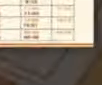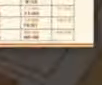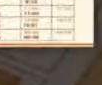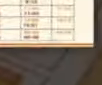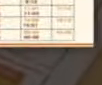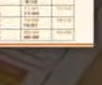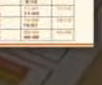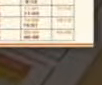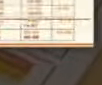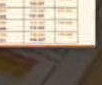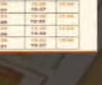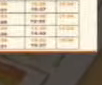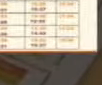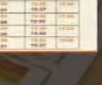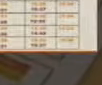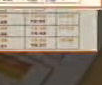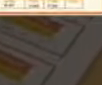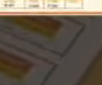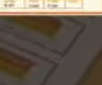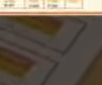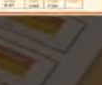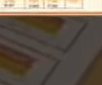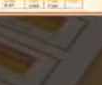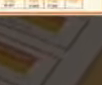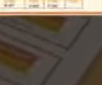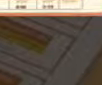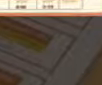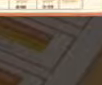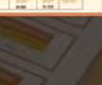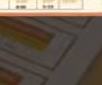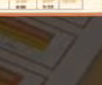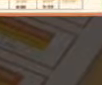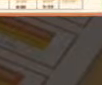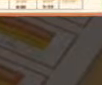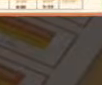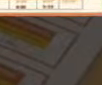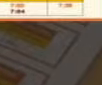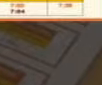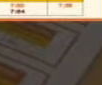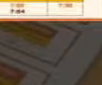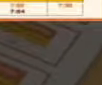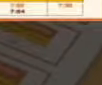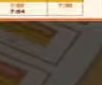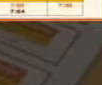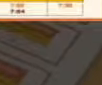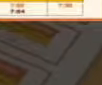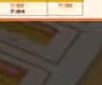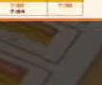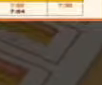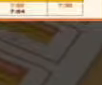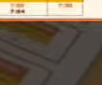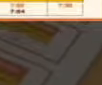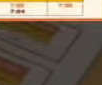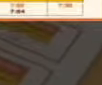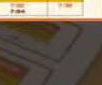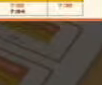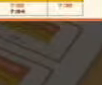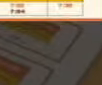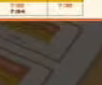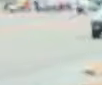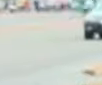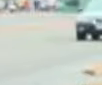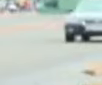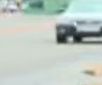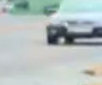Syokimau, Embakasi, Ruiru, Kahawa West and Kikuyu at different times in the morning, afternoon and